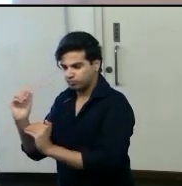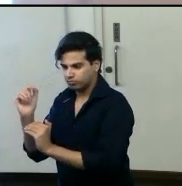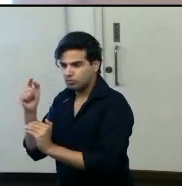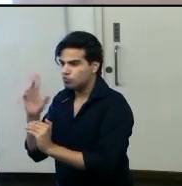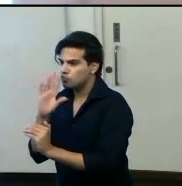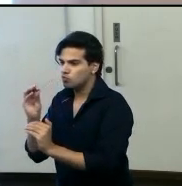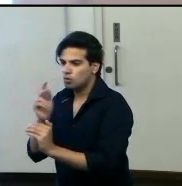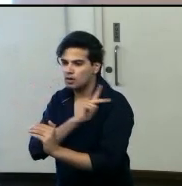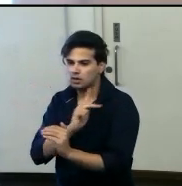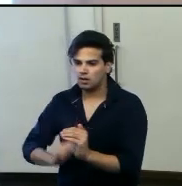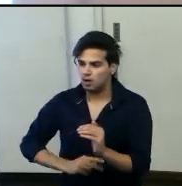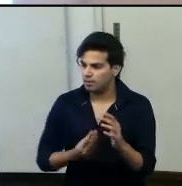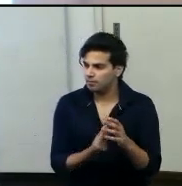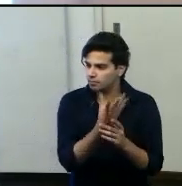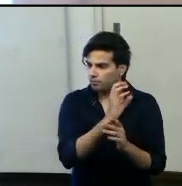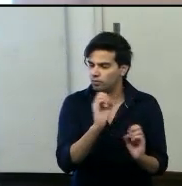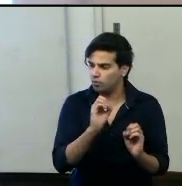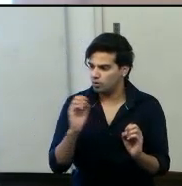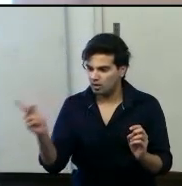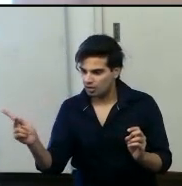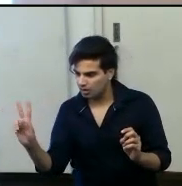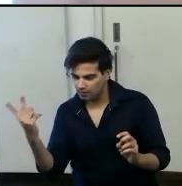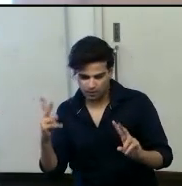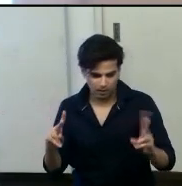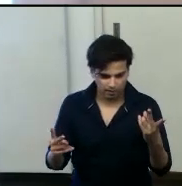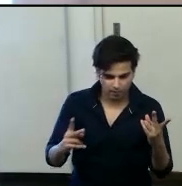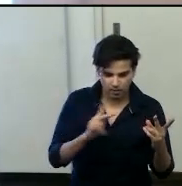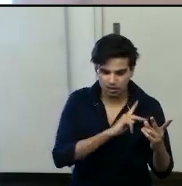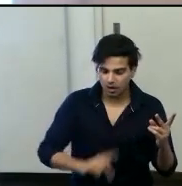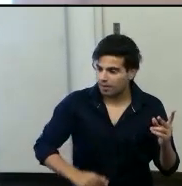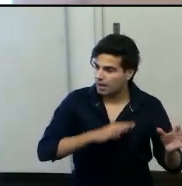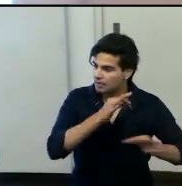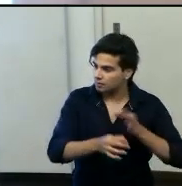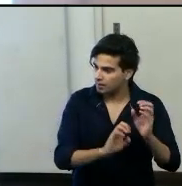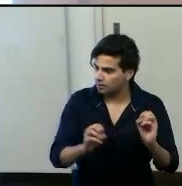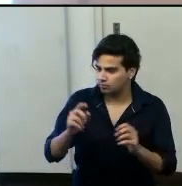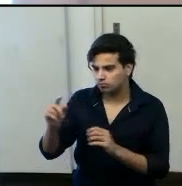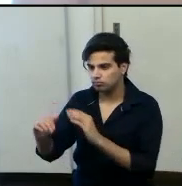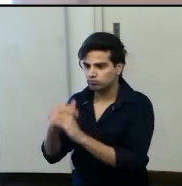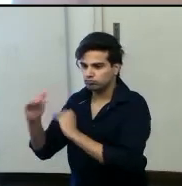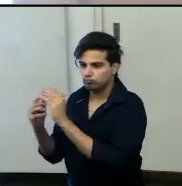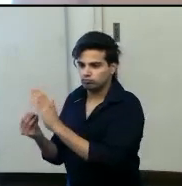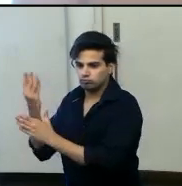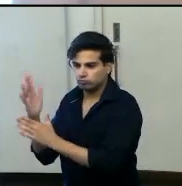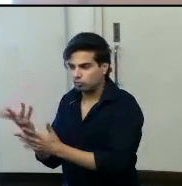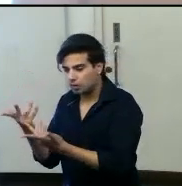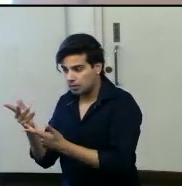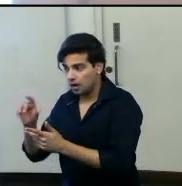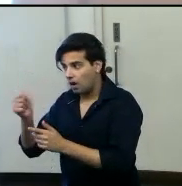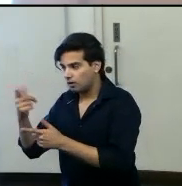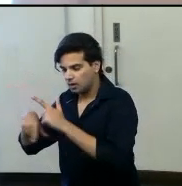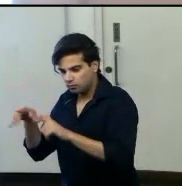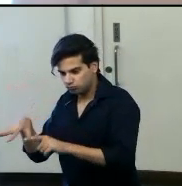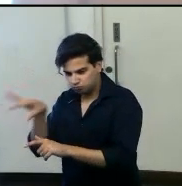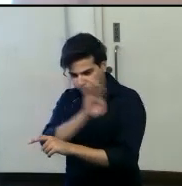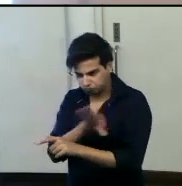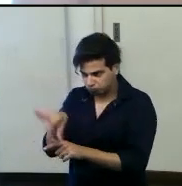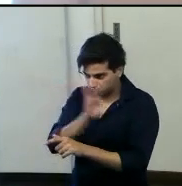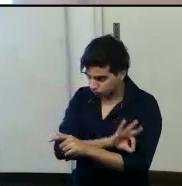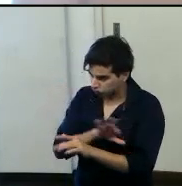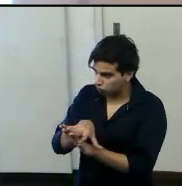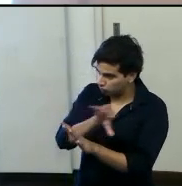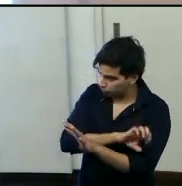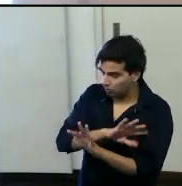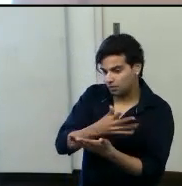developed in Kannada. Yeah. So then how does one, either you create a new word or you borrow from other languages. So that's also